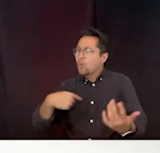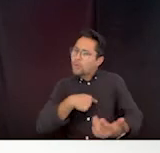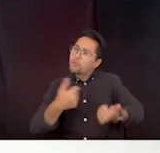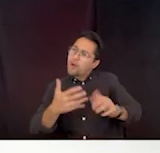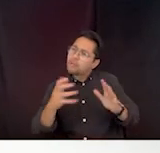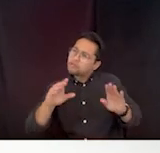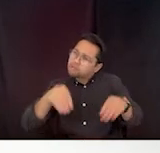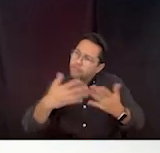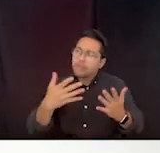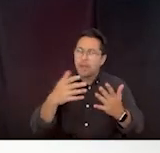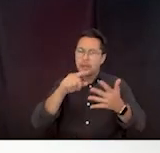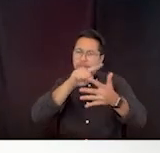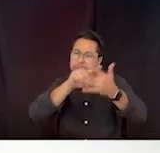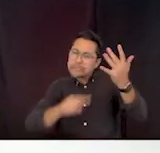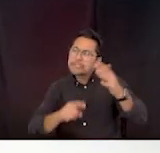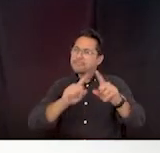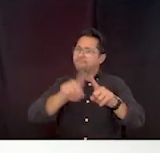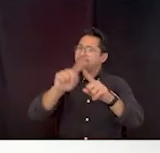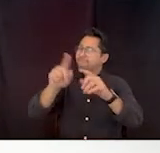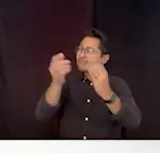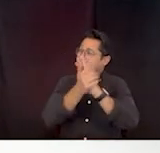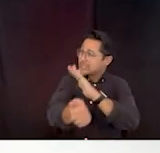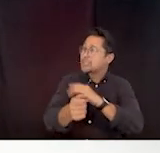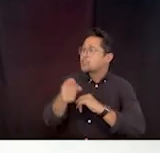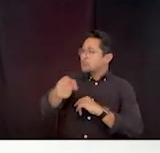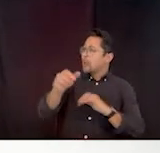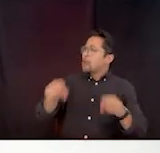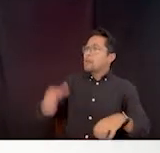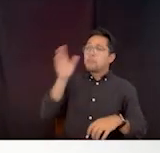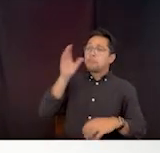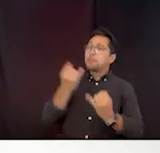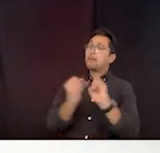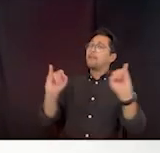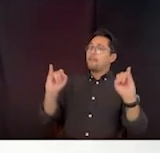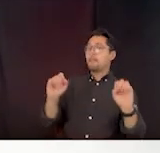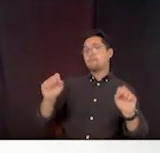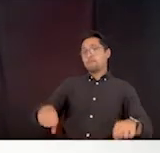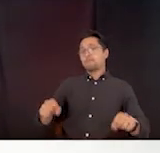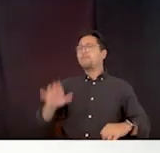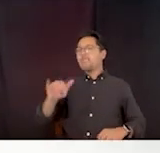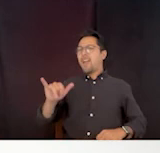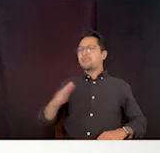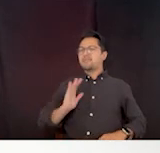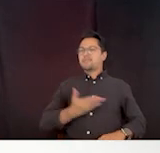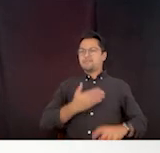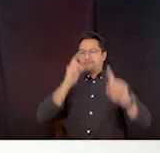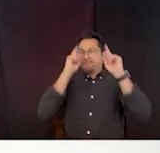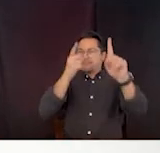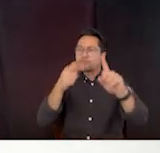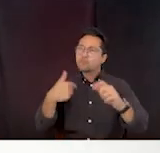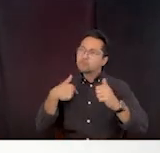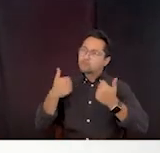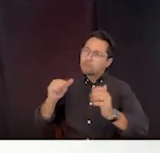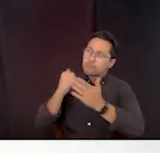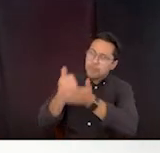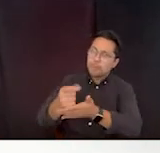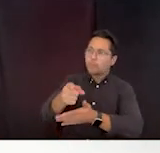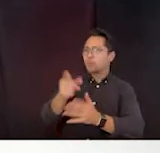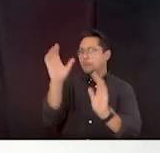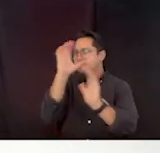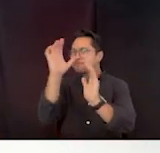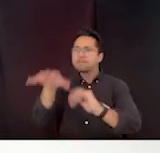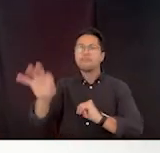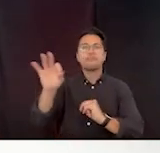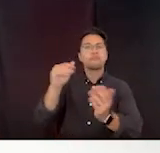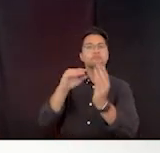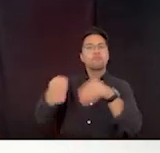them as many skills as we can so they can be as independent as they possibly can, and that's what we're trying to do. So we're going to try to help you find a provider.